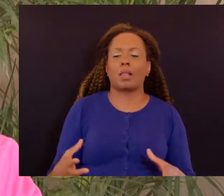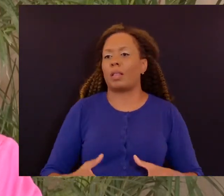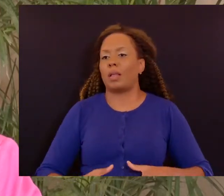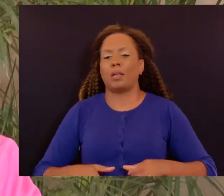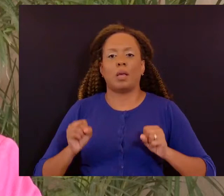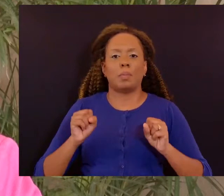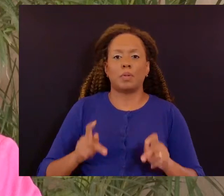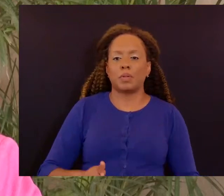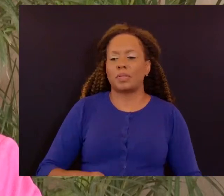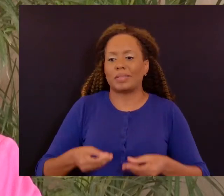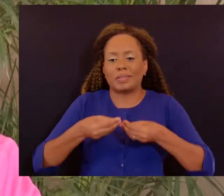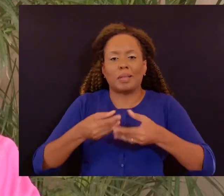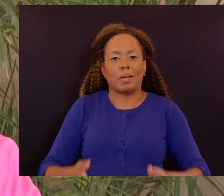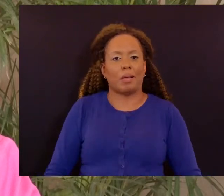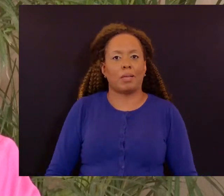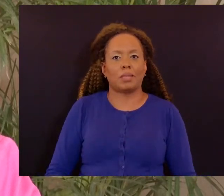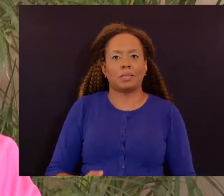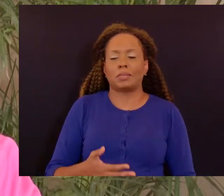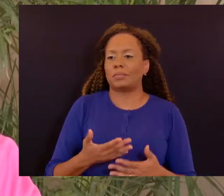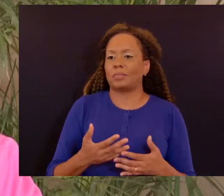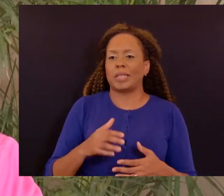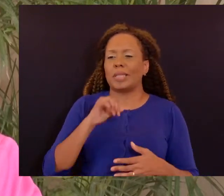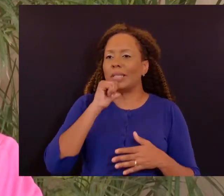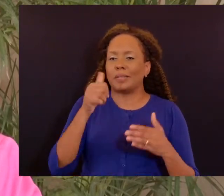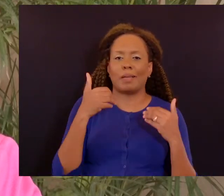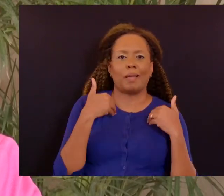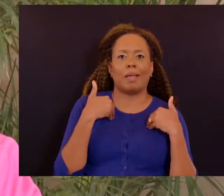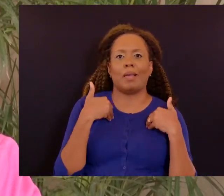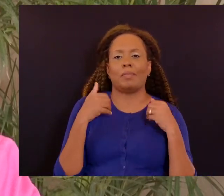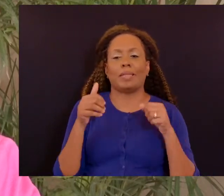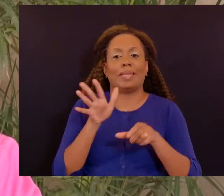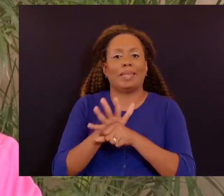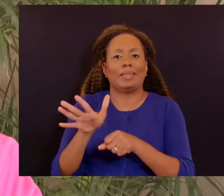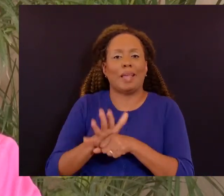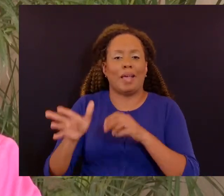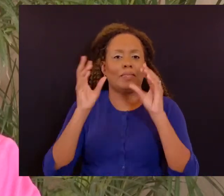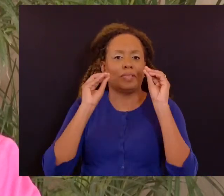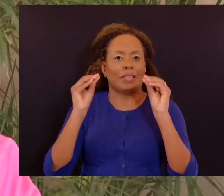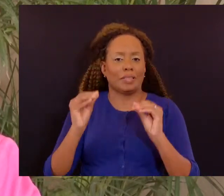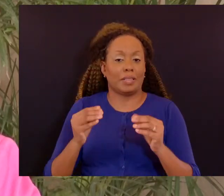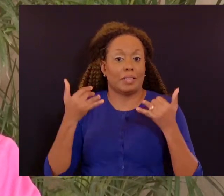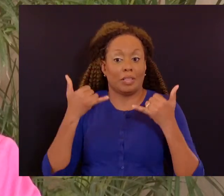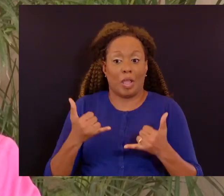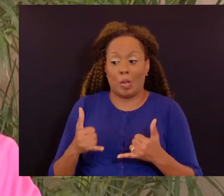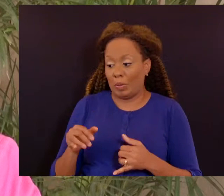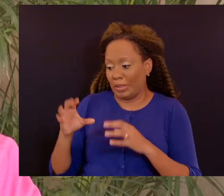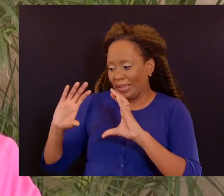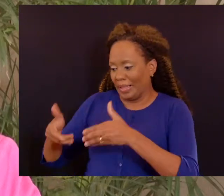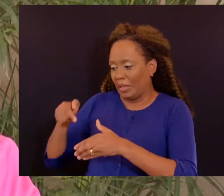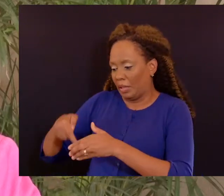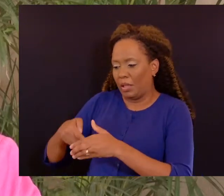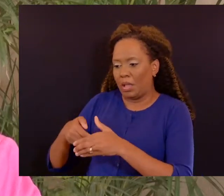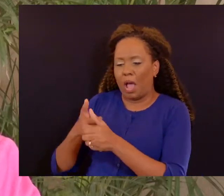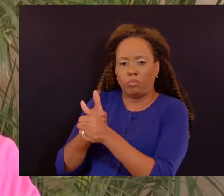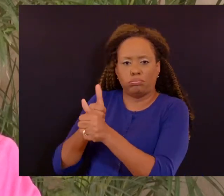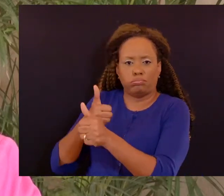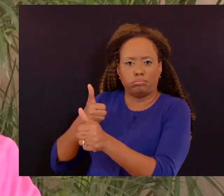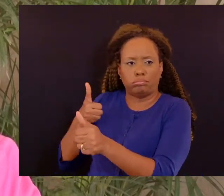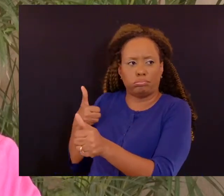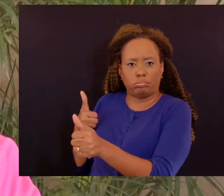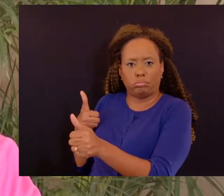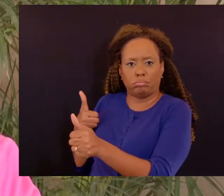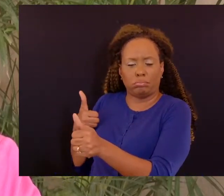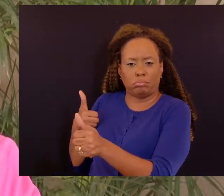learning time. And obviously they are going to be behind as well. If the performance